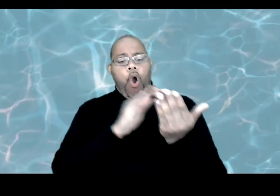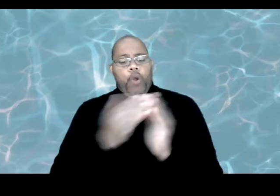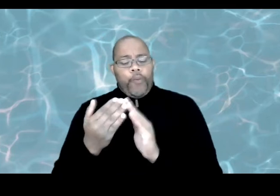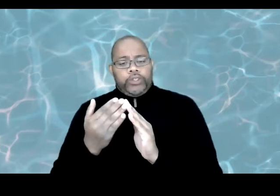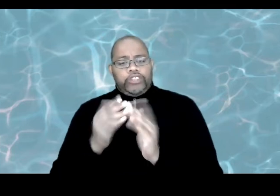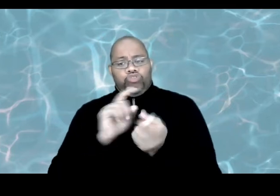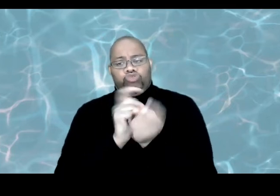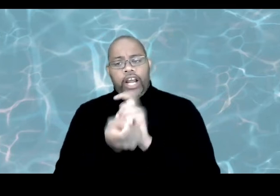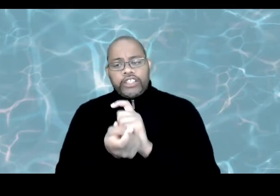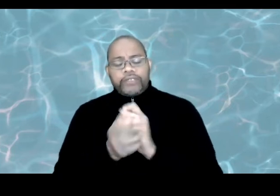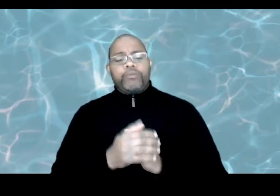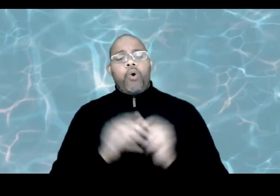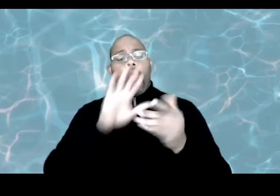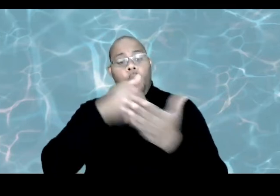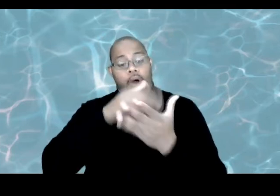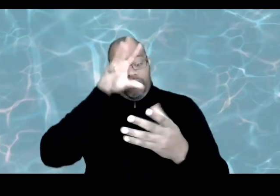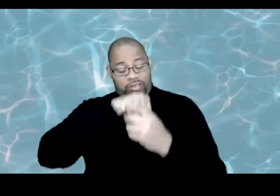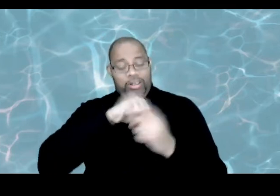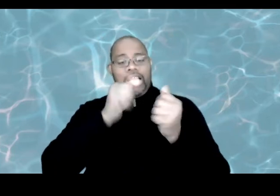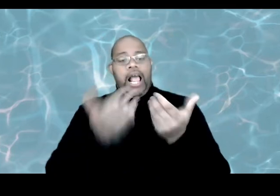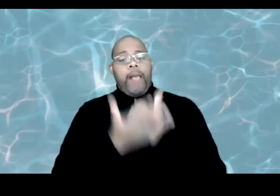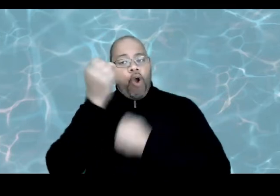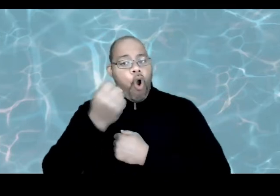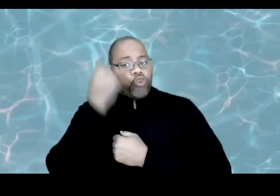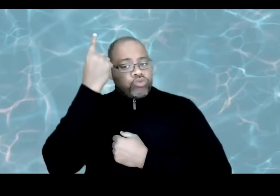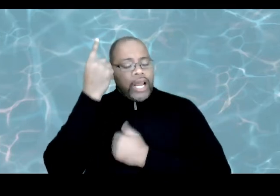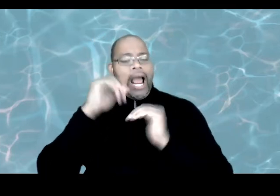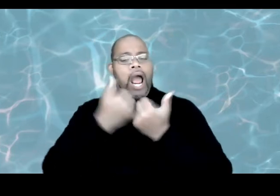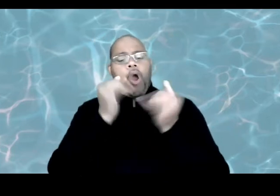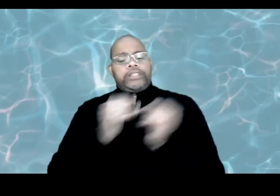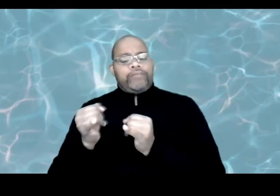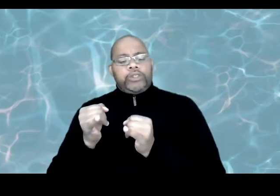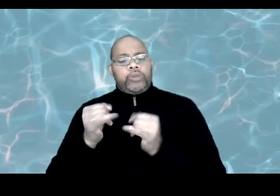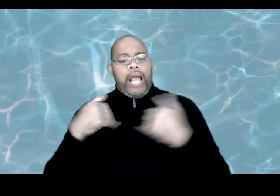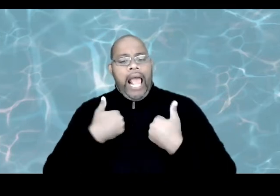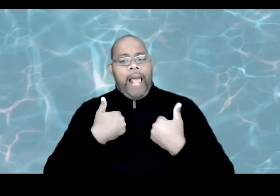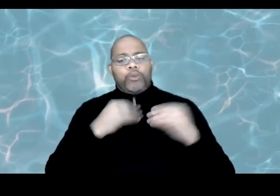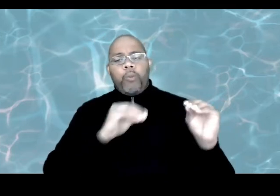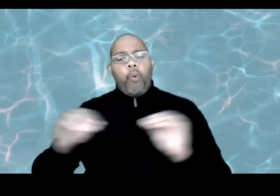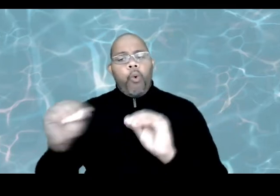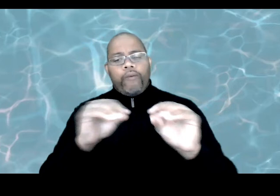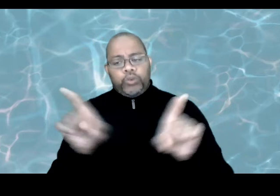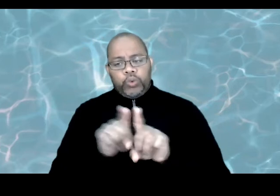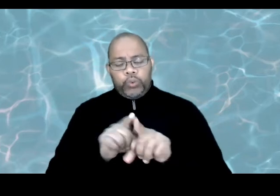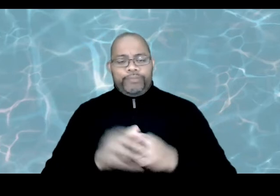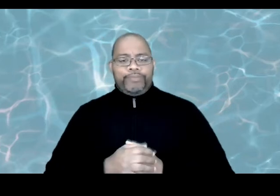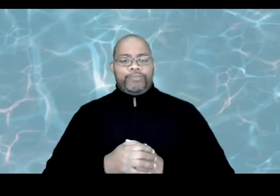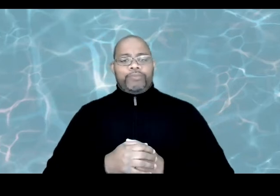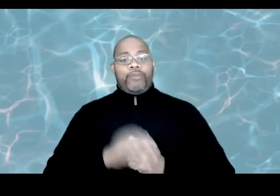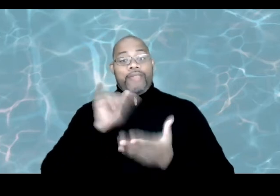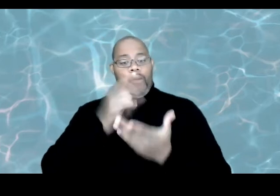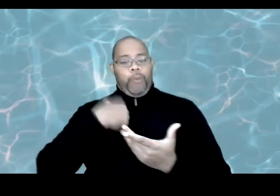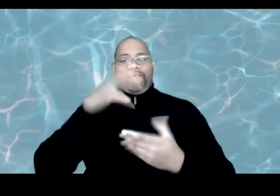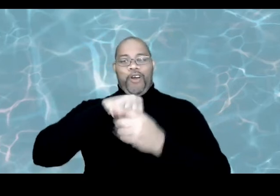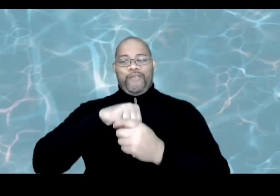how communities are changing. And all of that can further inform our understanding of how individual species are moving as well.